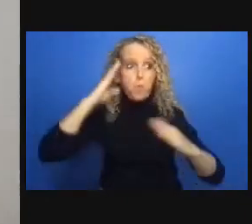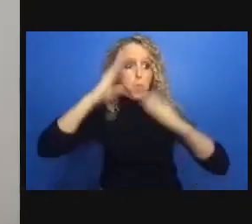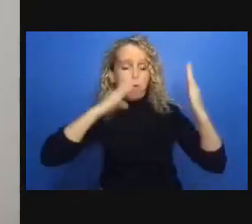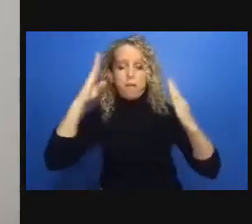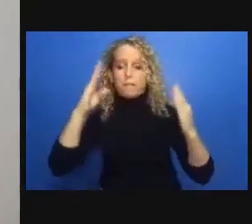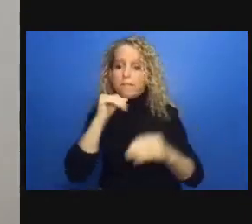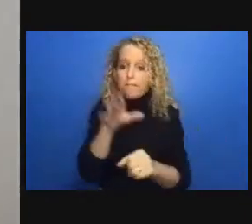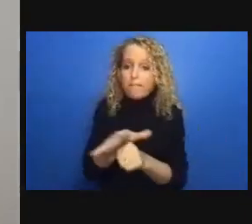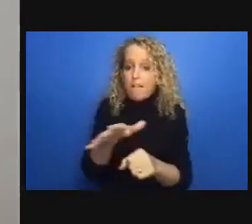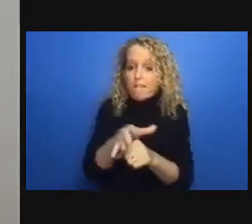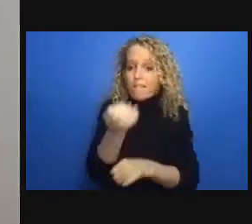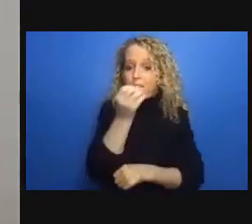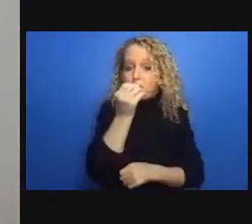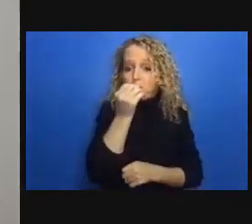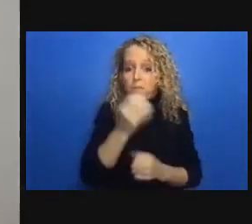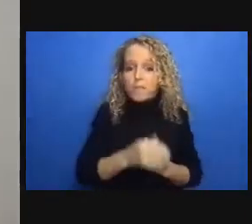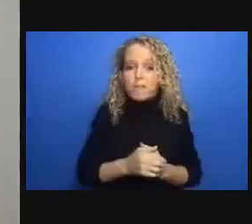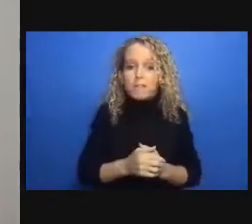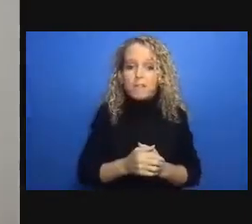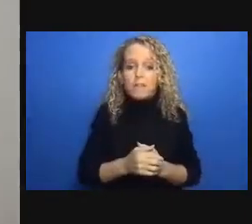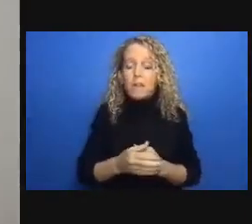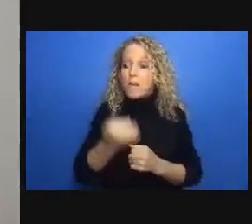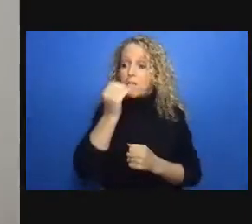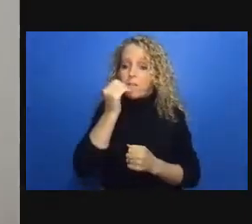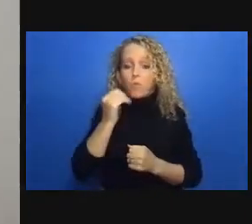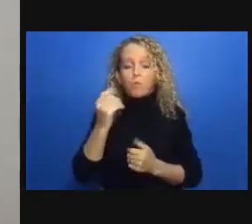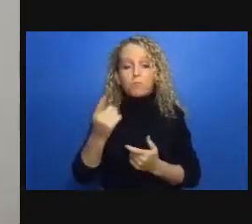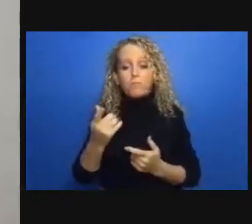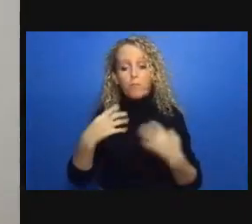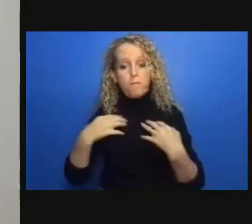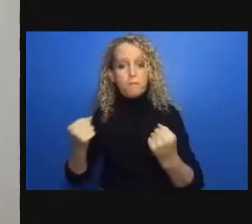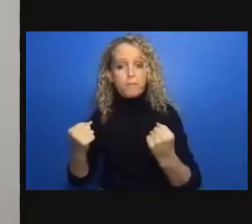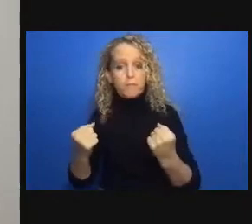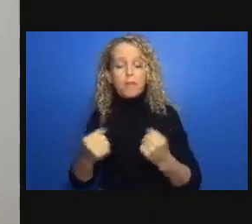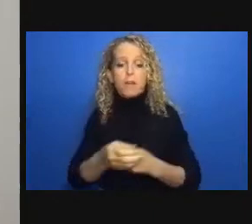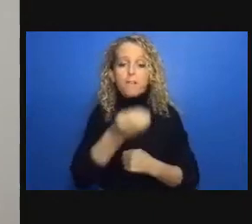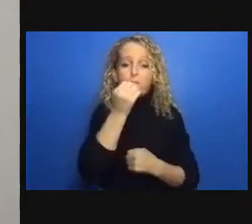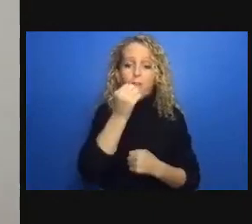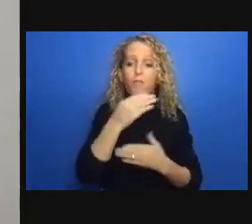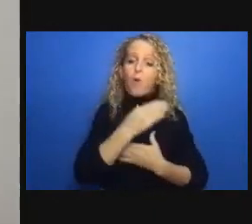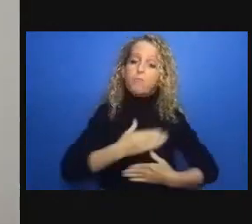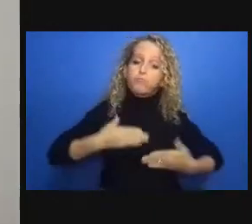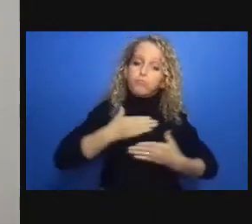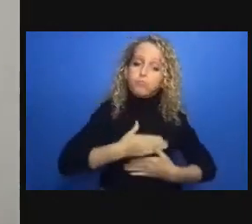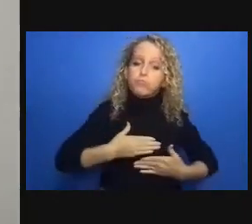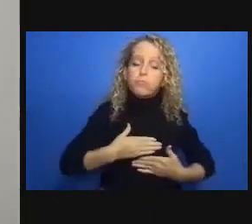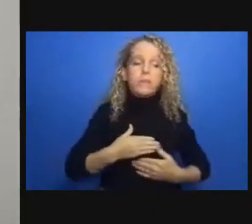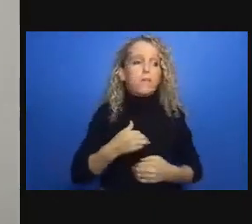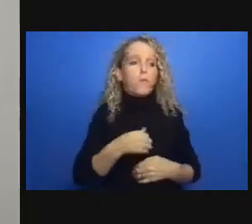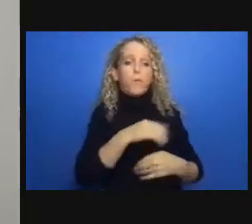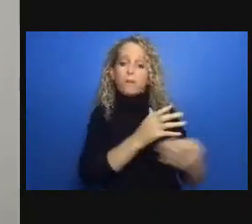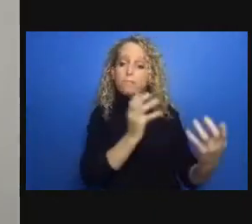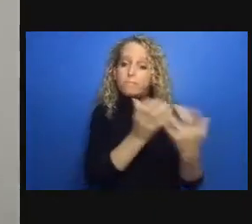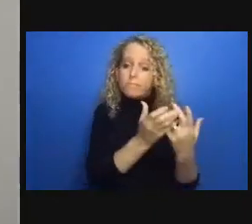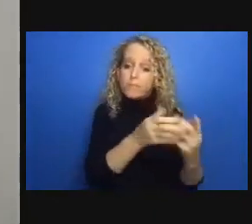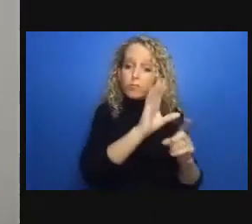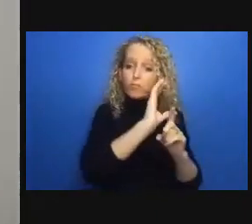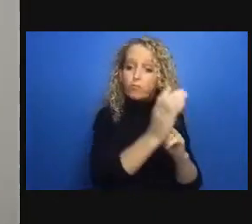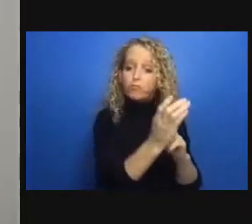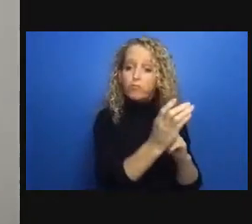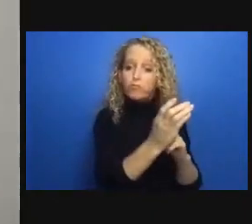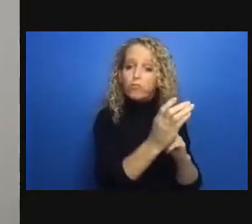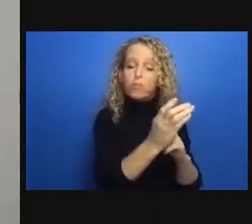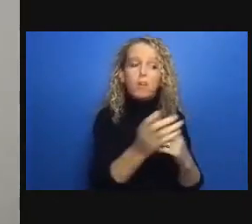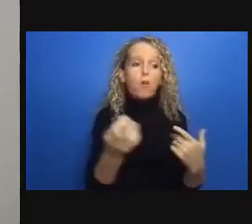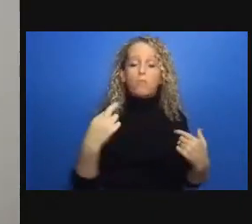would sustain them, but the food that they enjoyed in the ways that they enjoyed, to fulfill cultural and religious